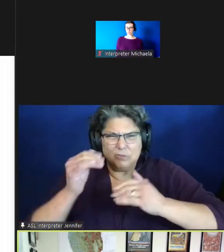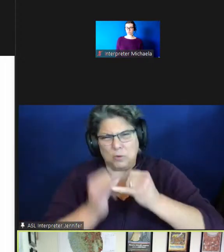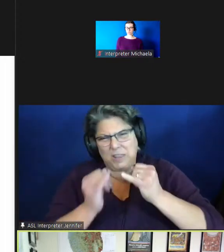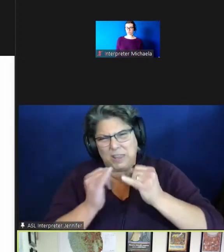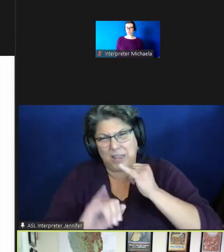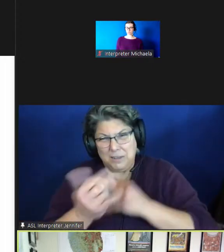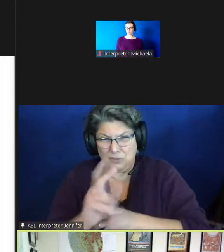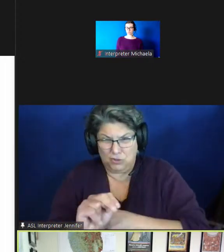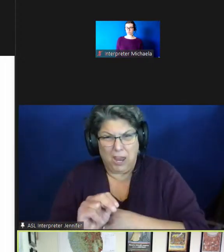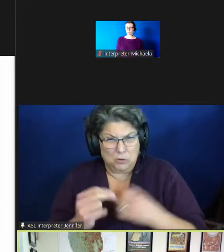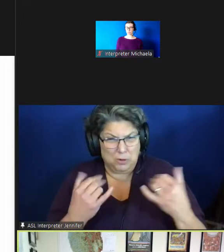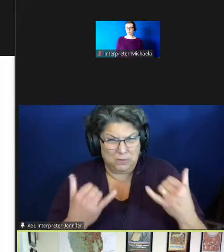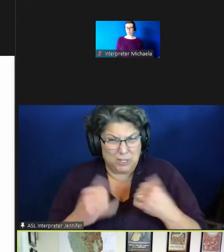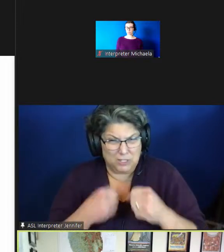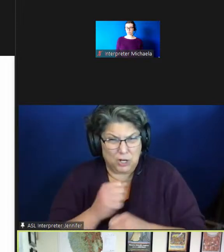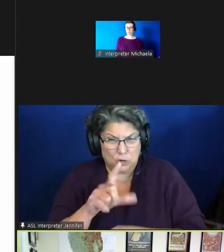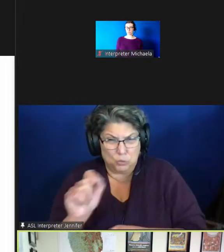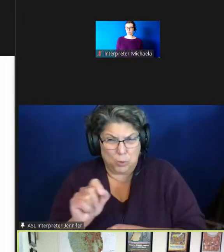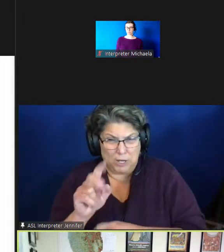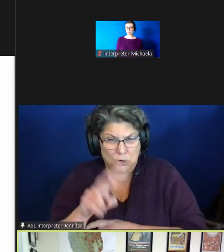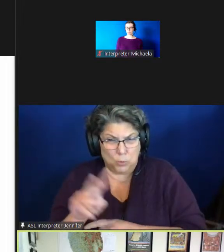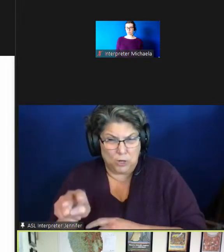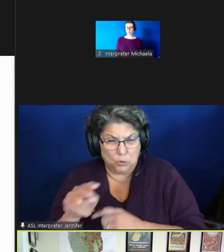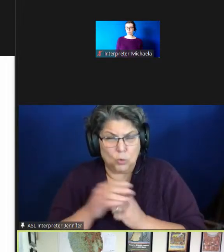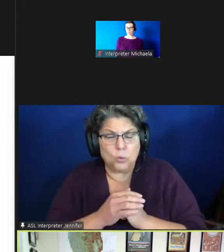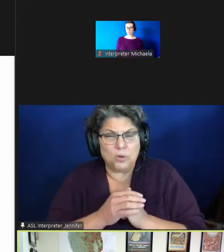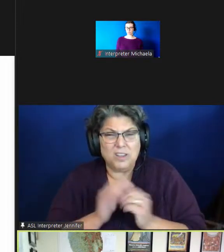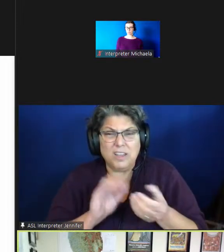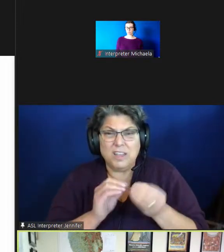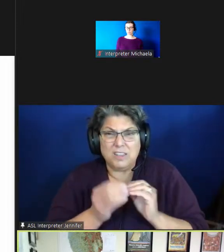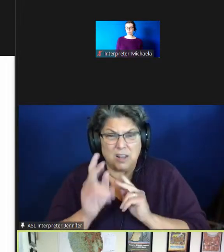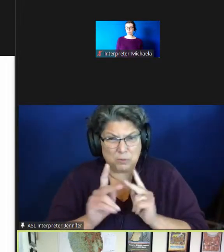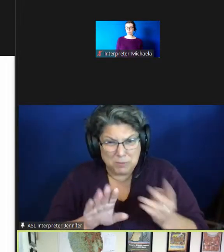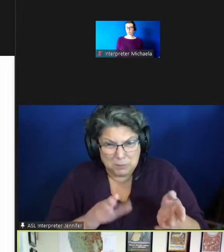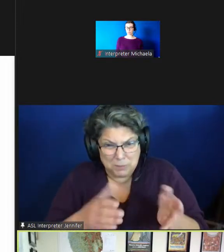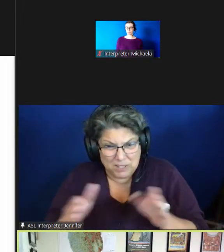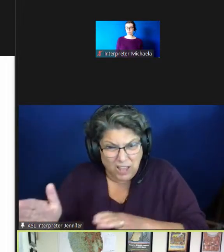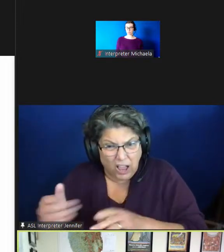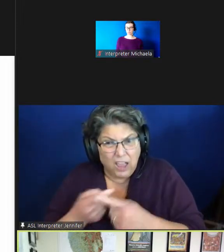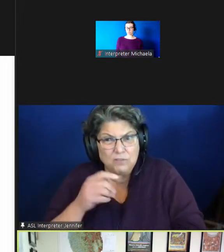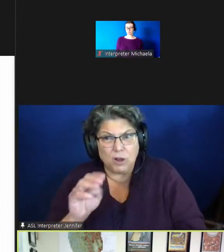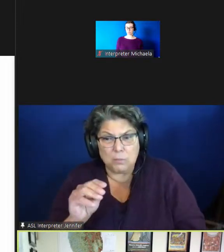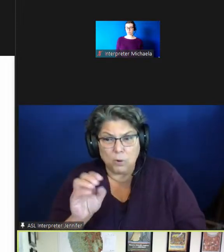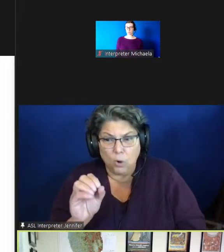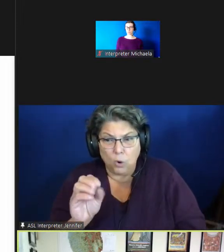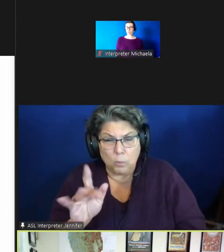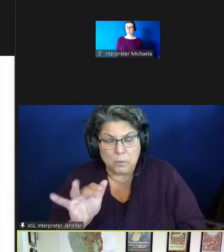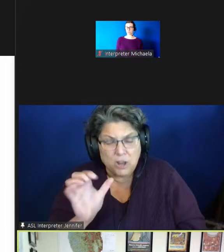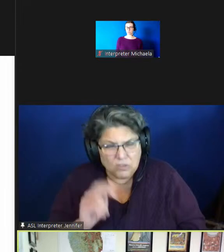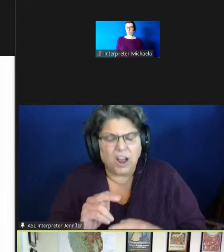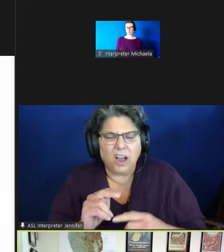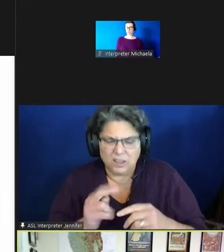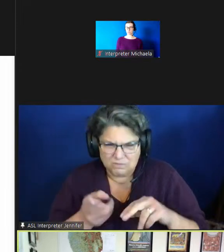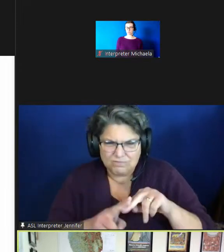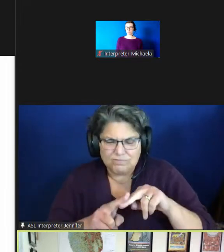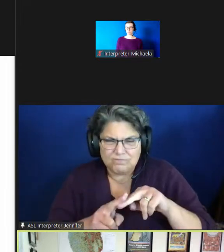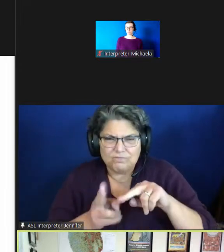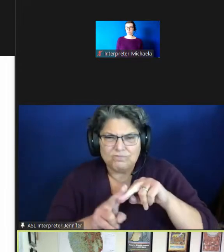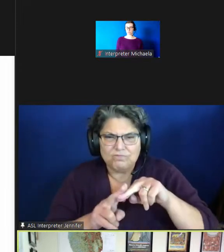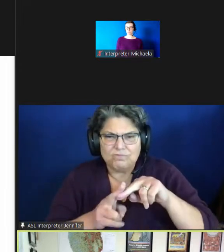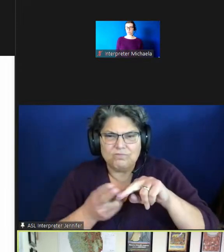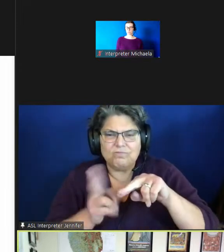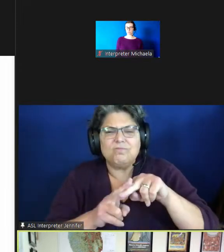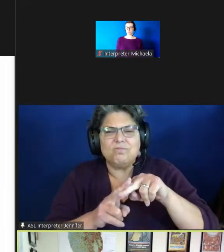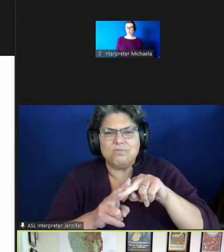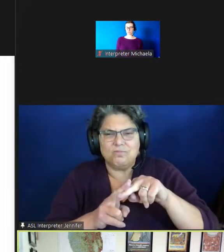2022. Mortality is slowly increasing now, and it will follow the hospitalization increase